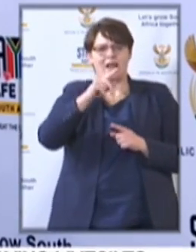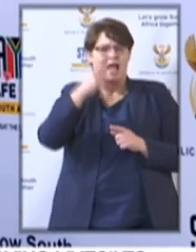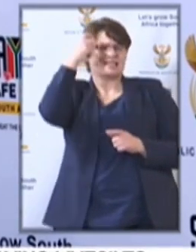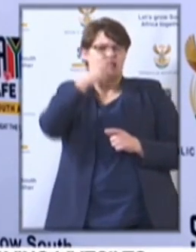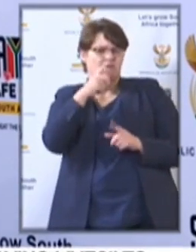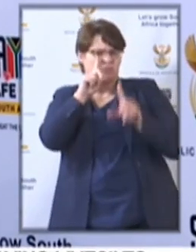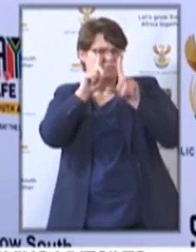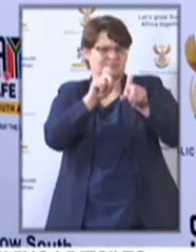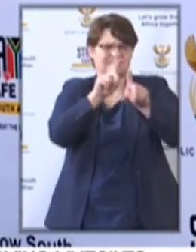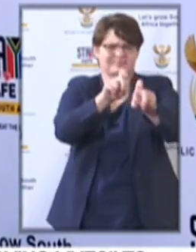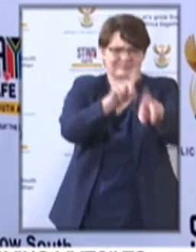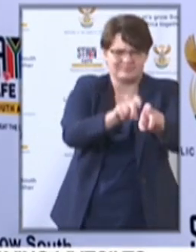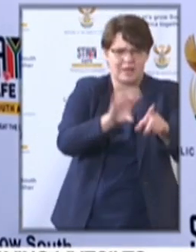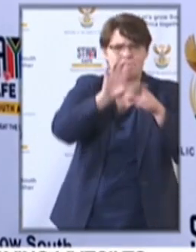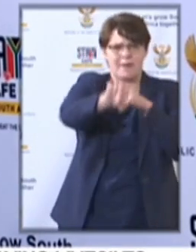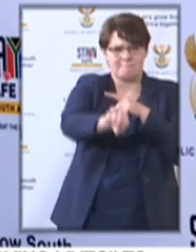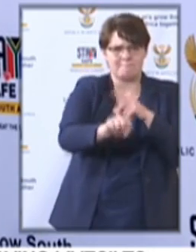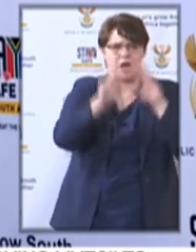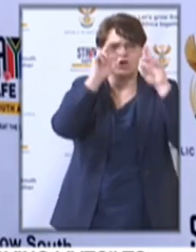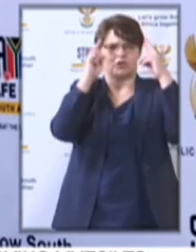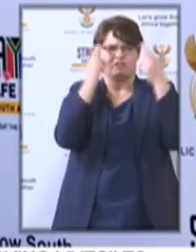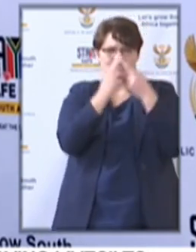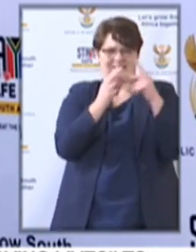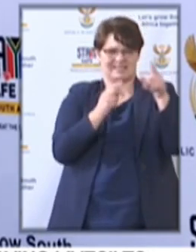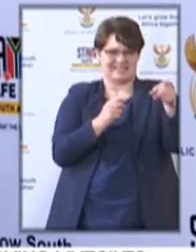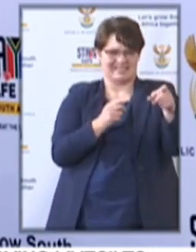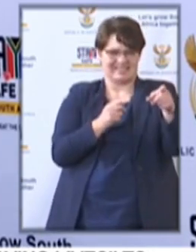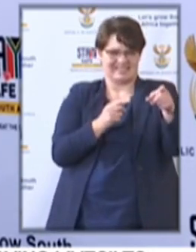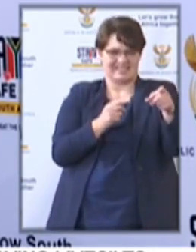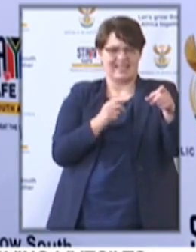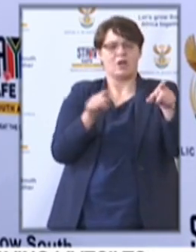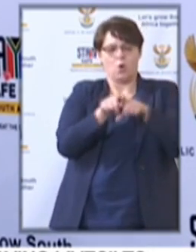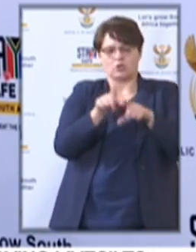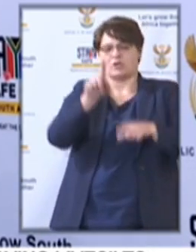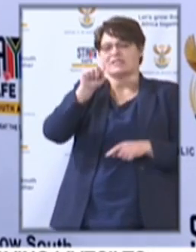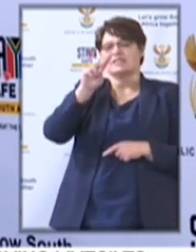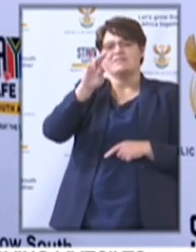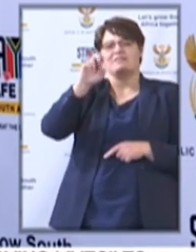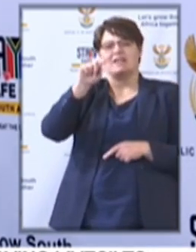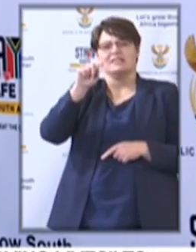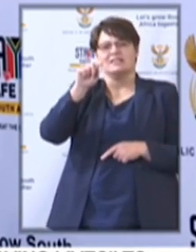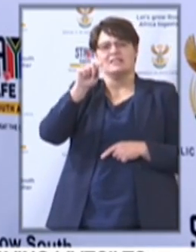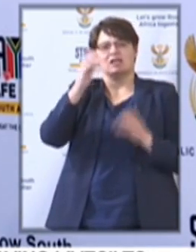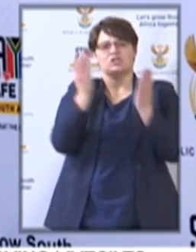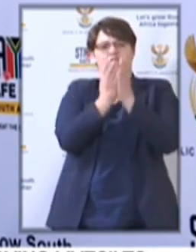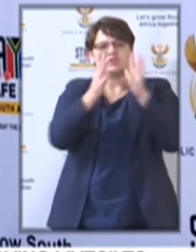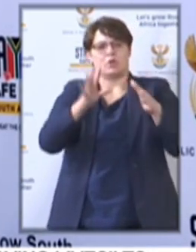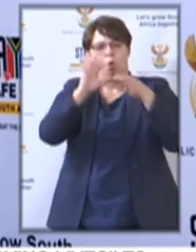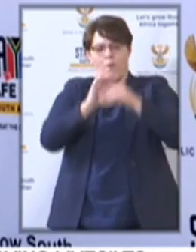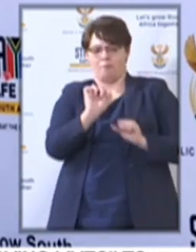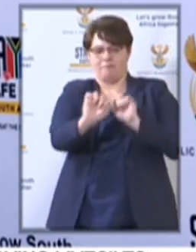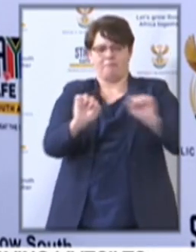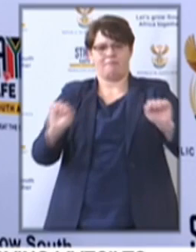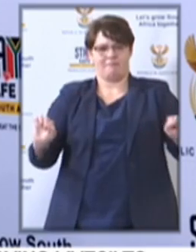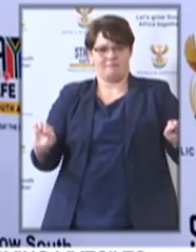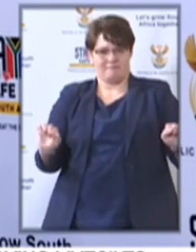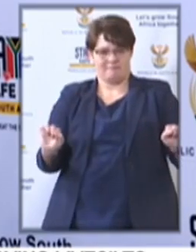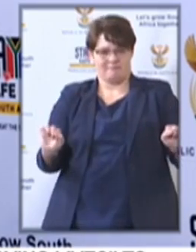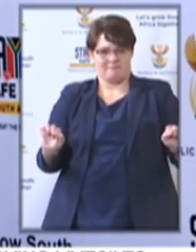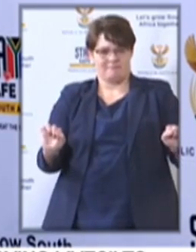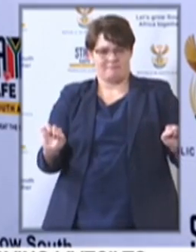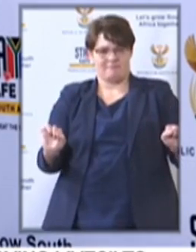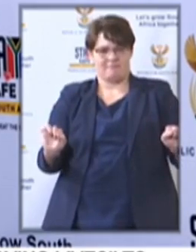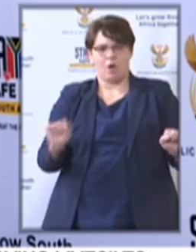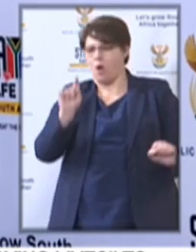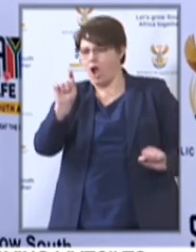and assist with the location of university and TVET college student homes in relation to